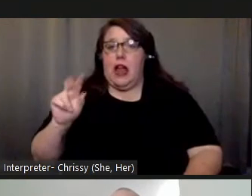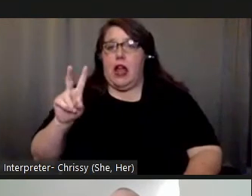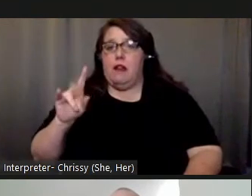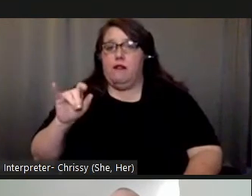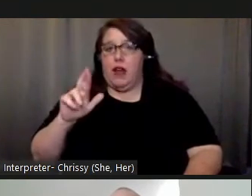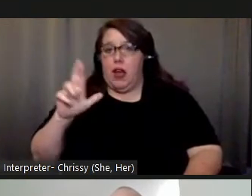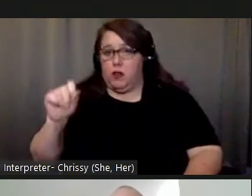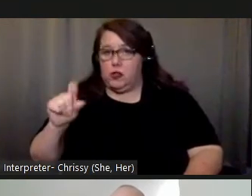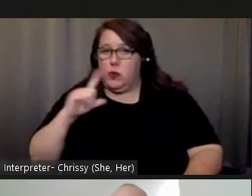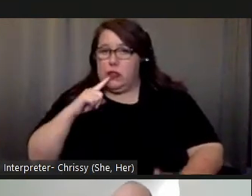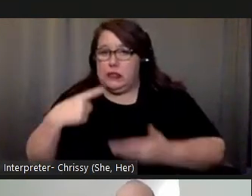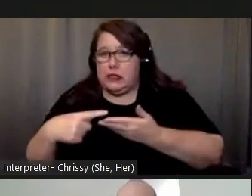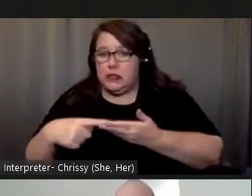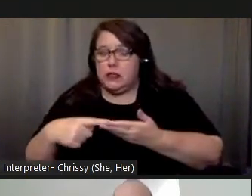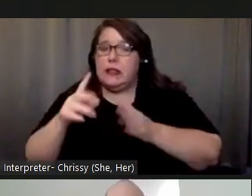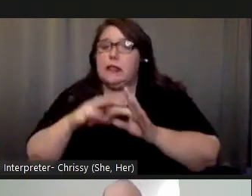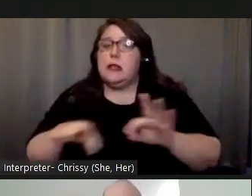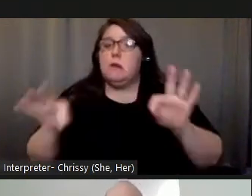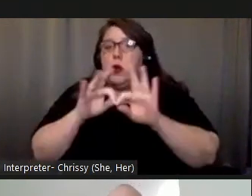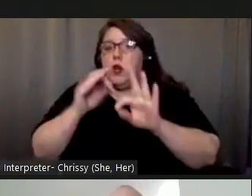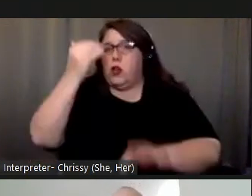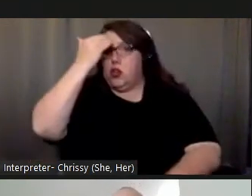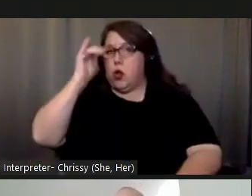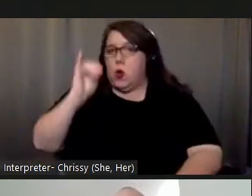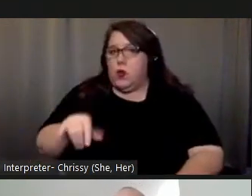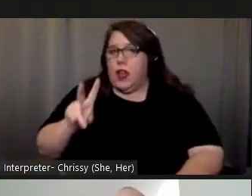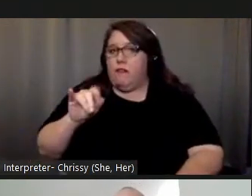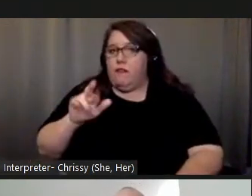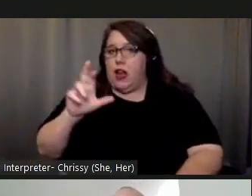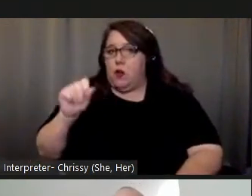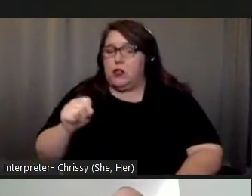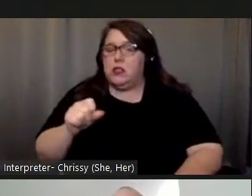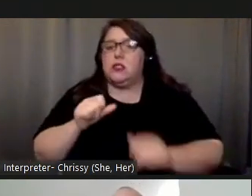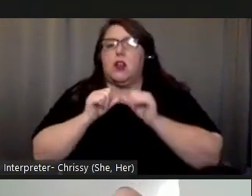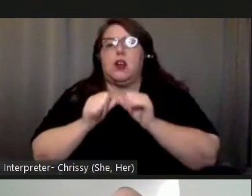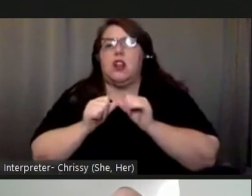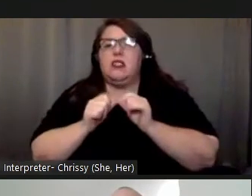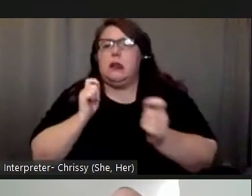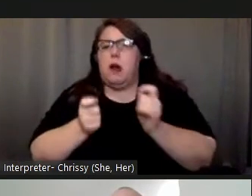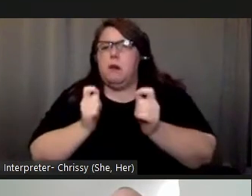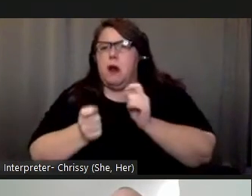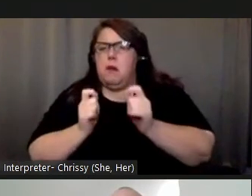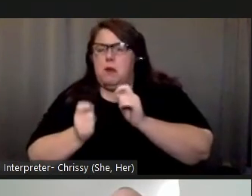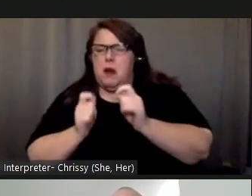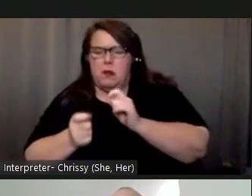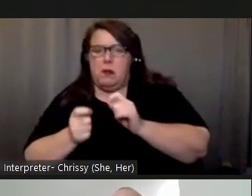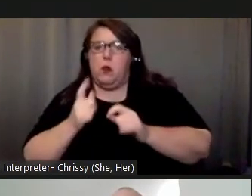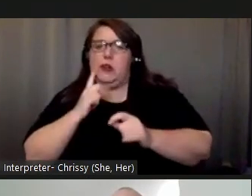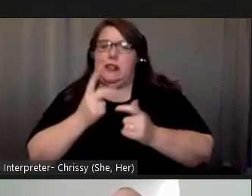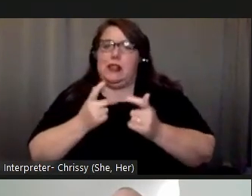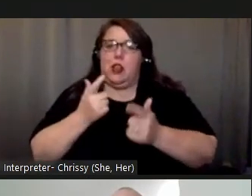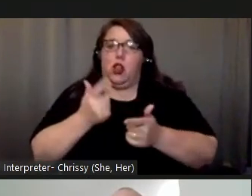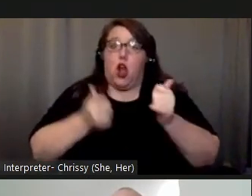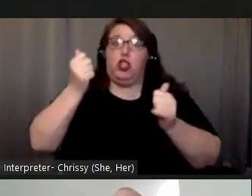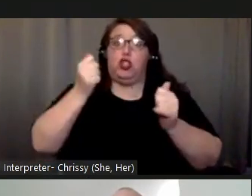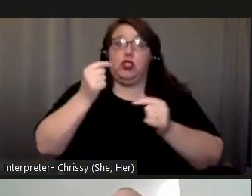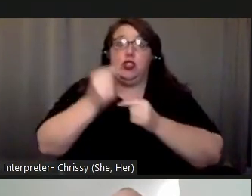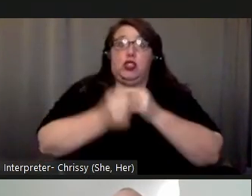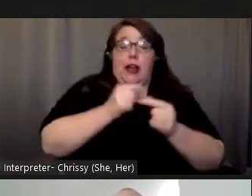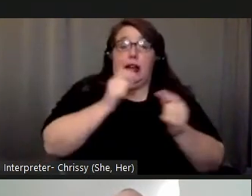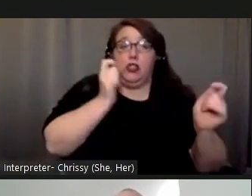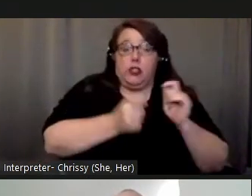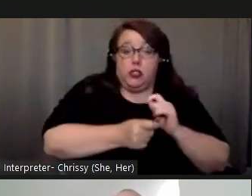important to know that these viruses are constantly mutating, and we see smaller or larger genetic changes that happen in